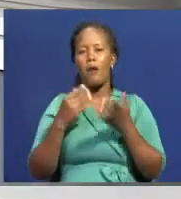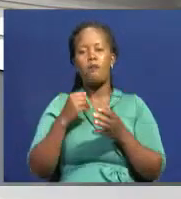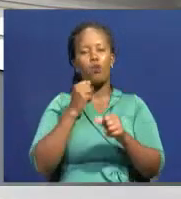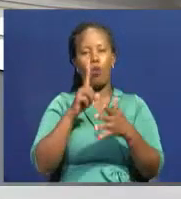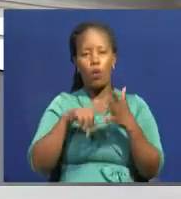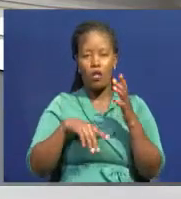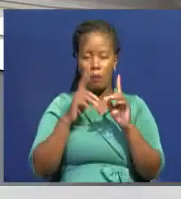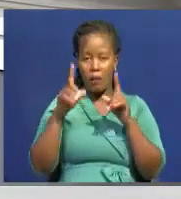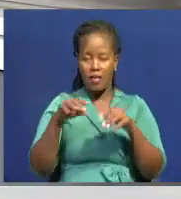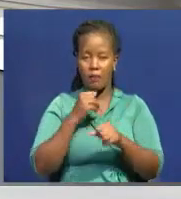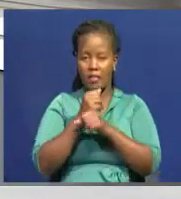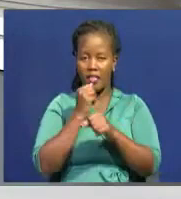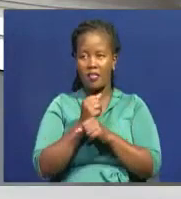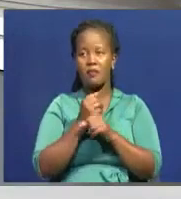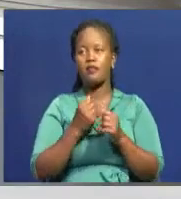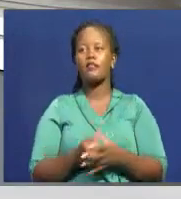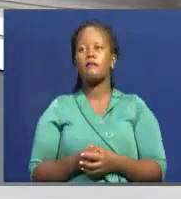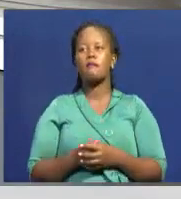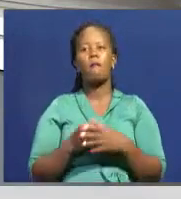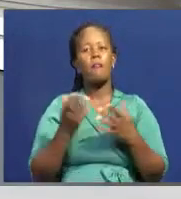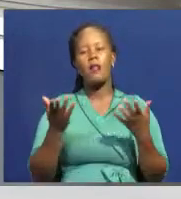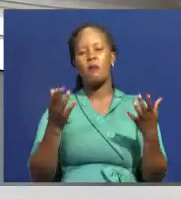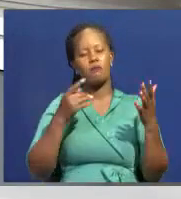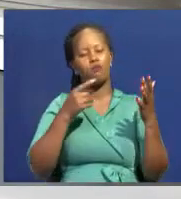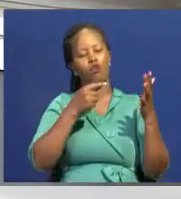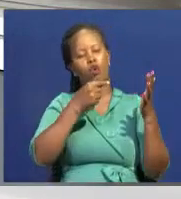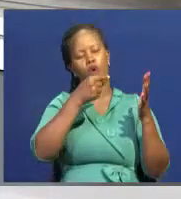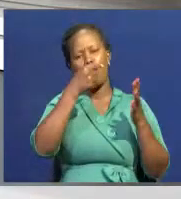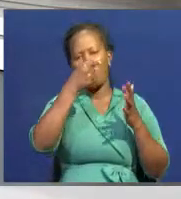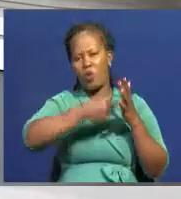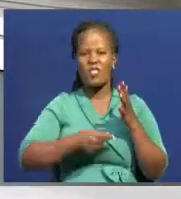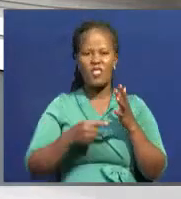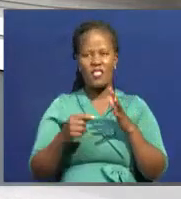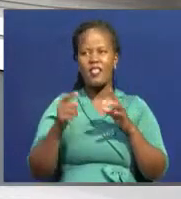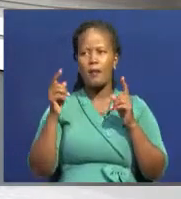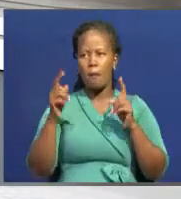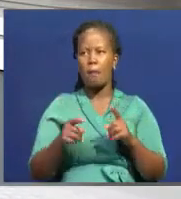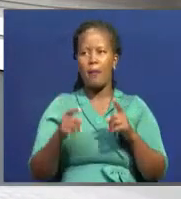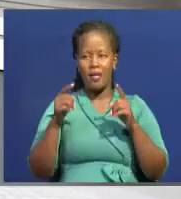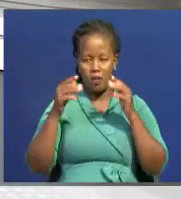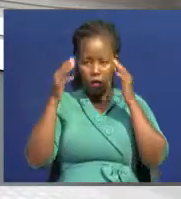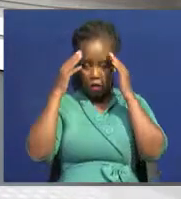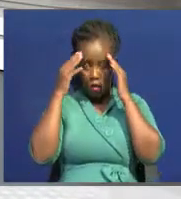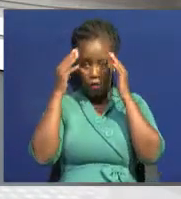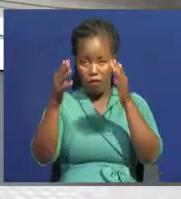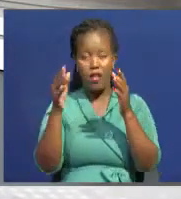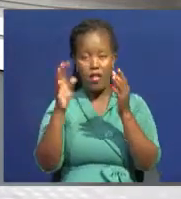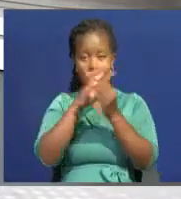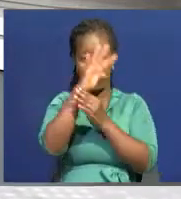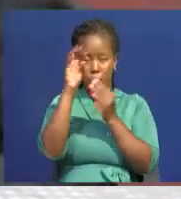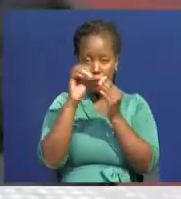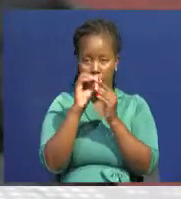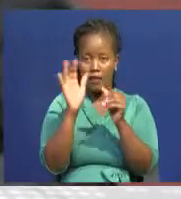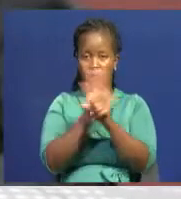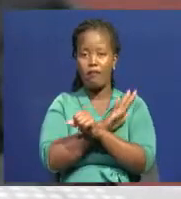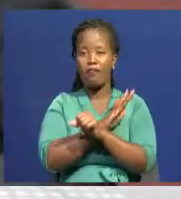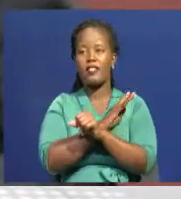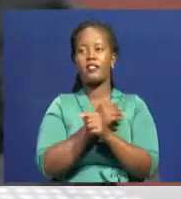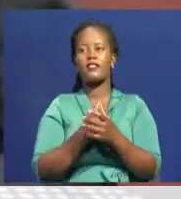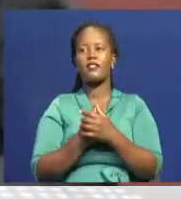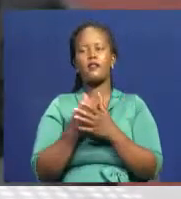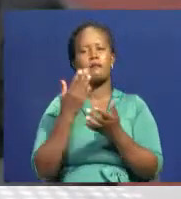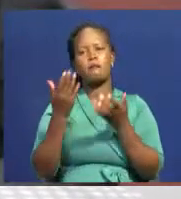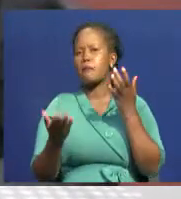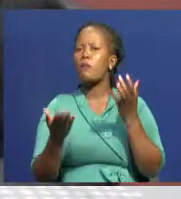as well? Element cost is something that you have to look at it from a 360 degree. A cost, I don't know, you